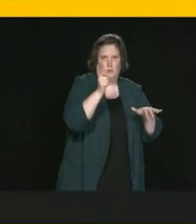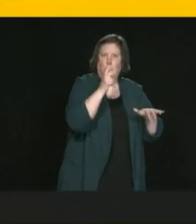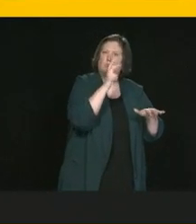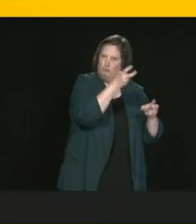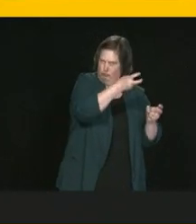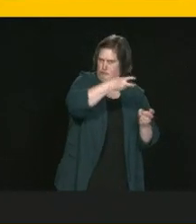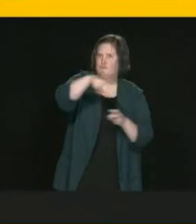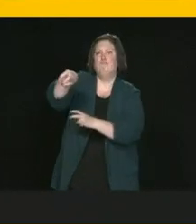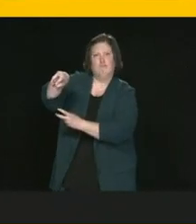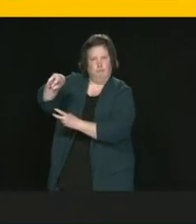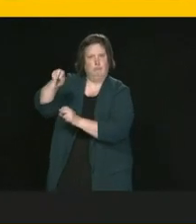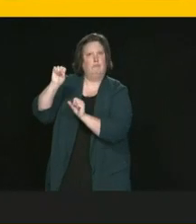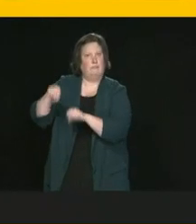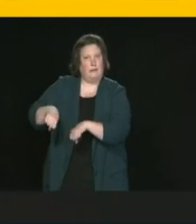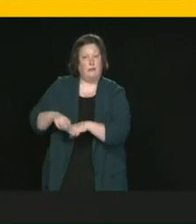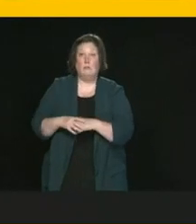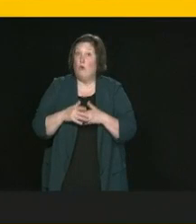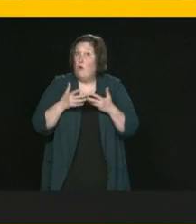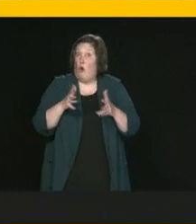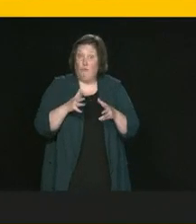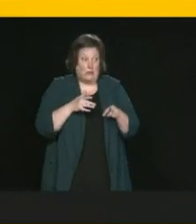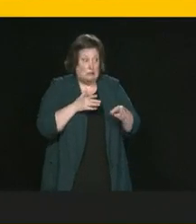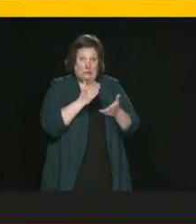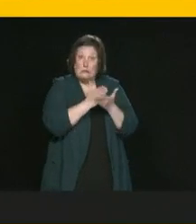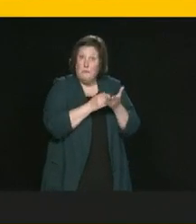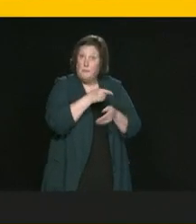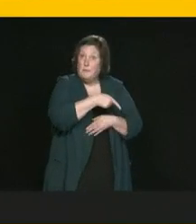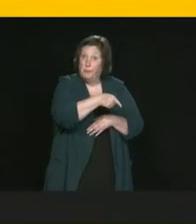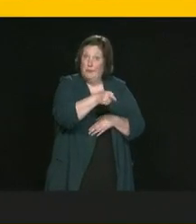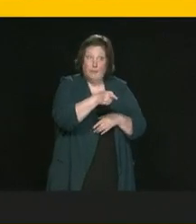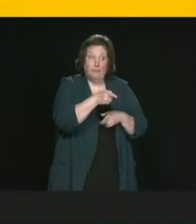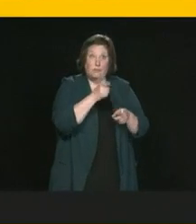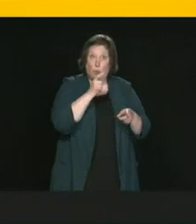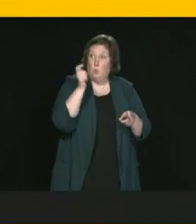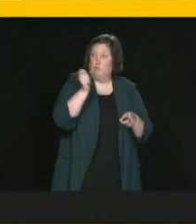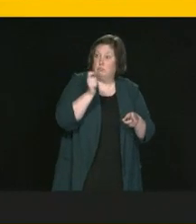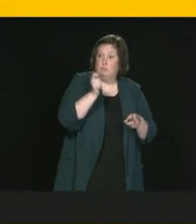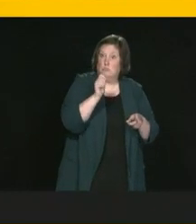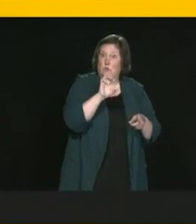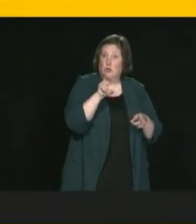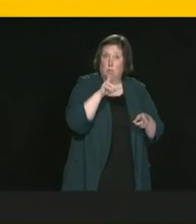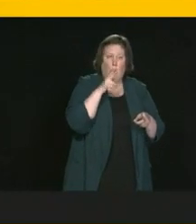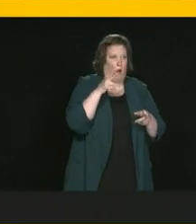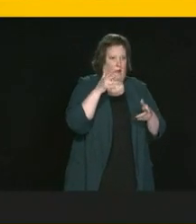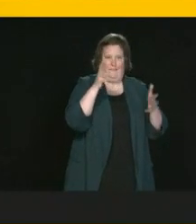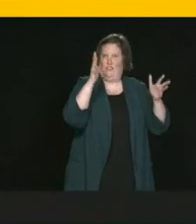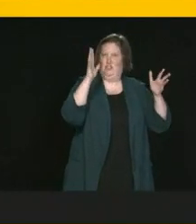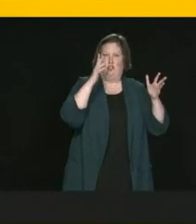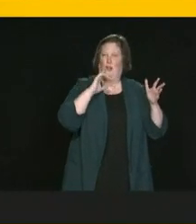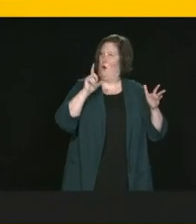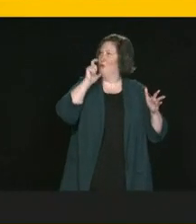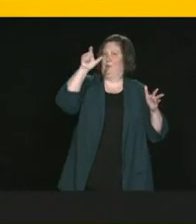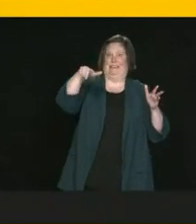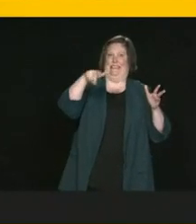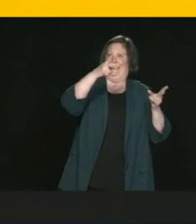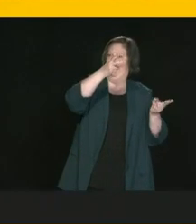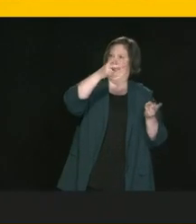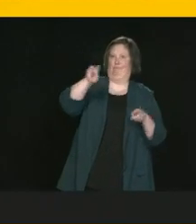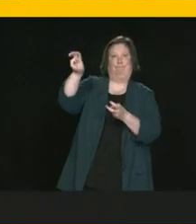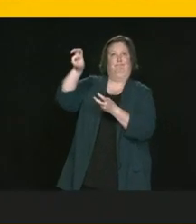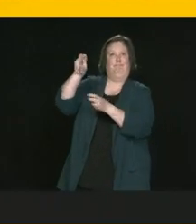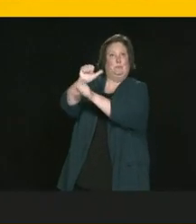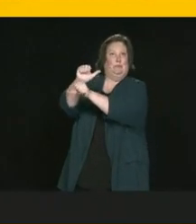who were on the CERB in May leave that benefit in June. And that's a